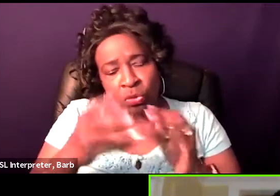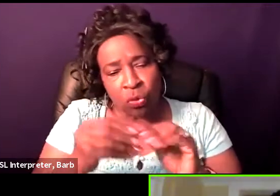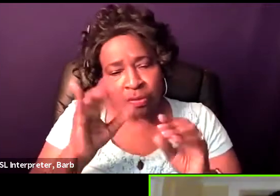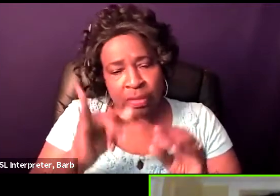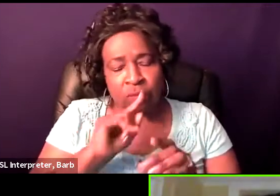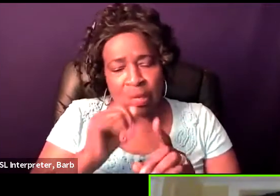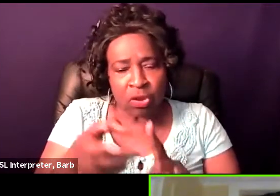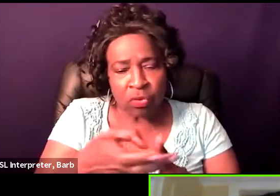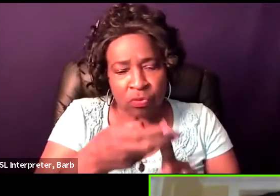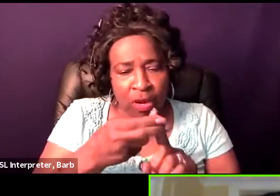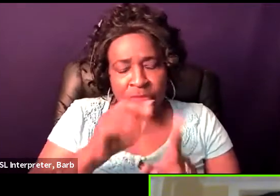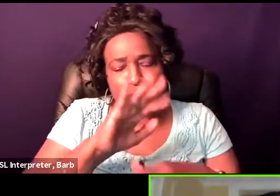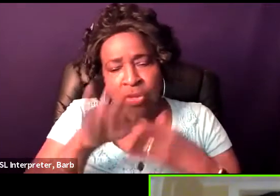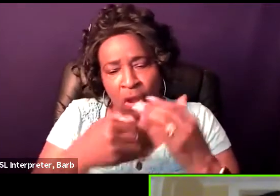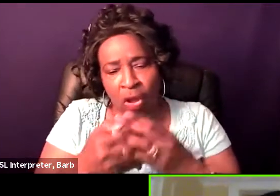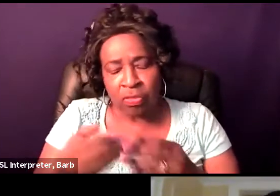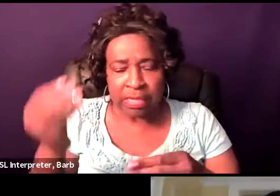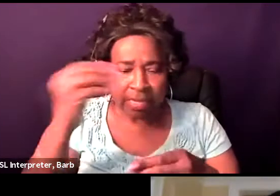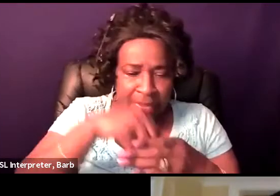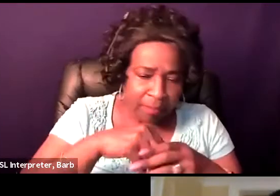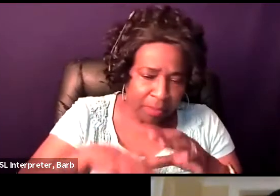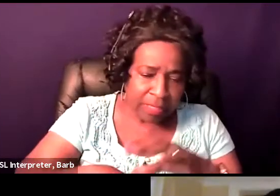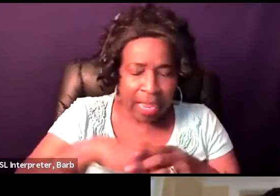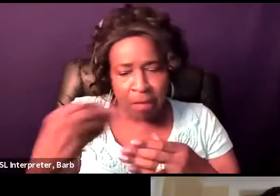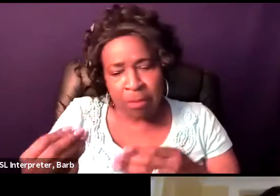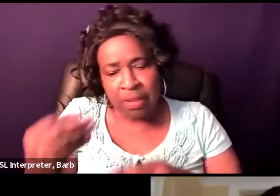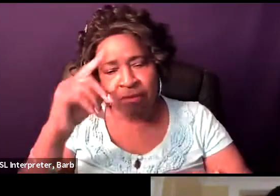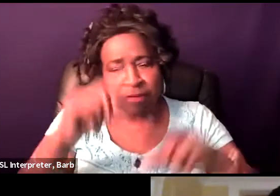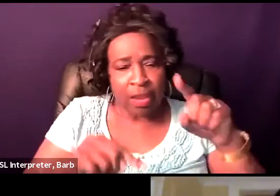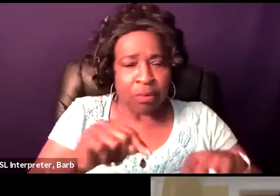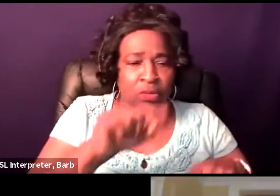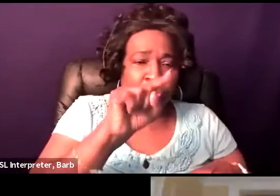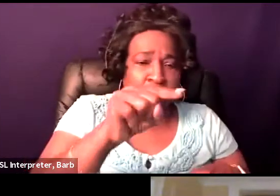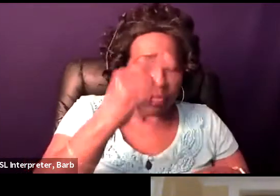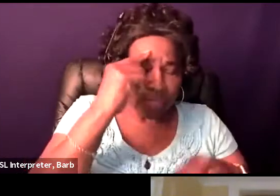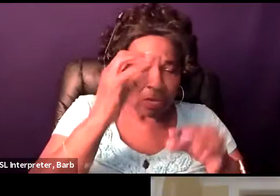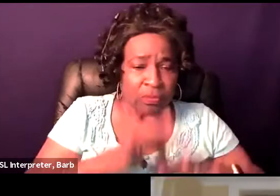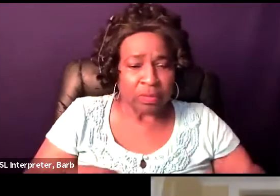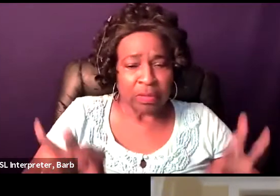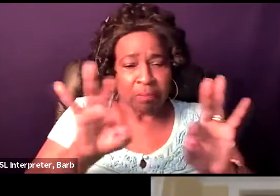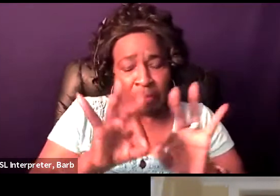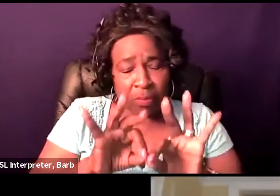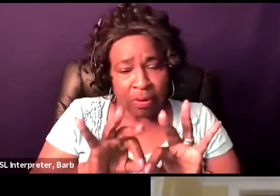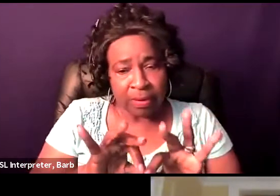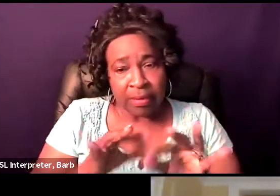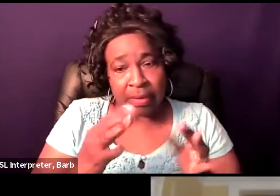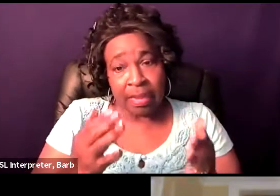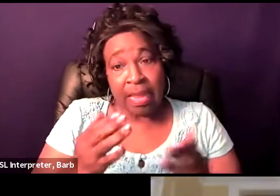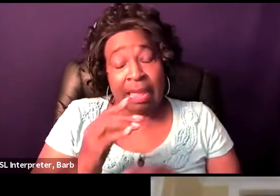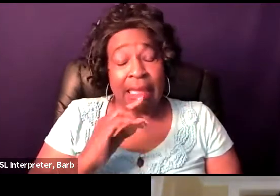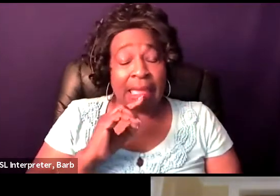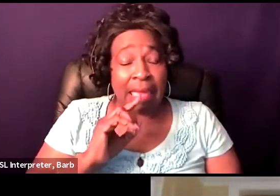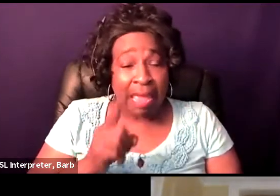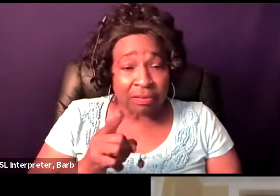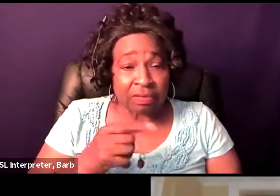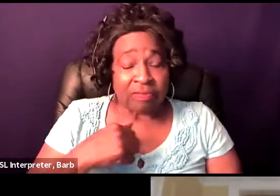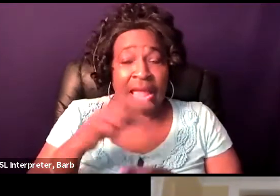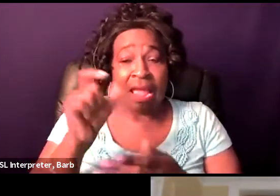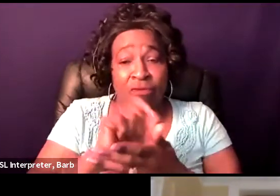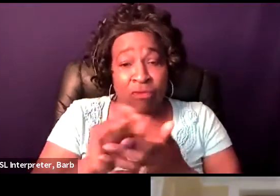the input-output variables that you think are crucial to this? Actually, I've written that